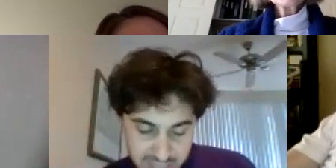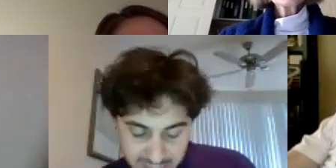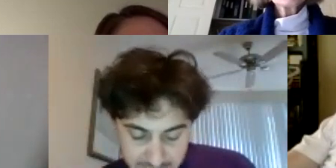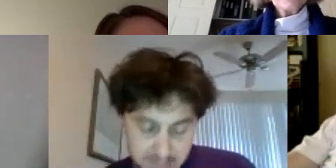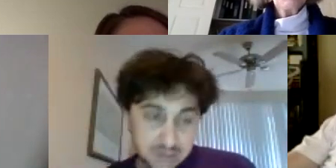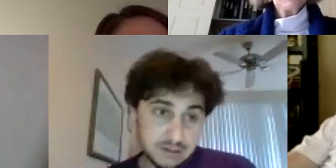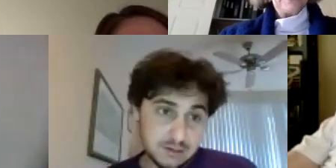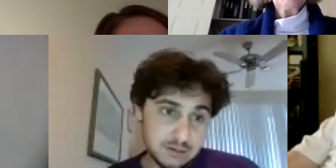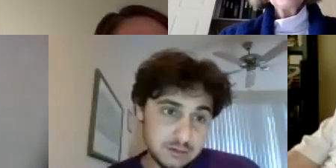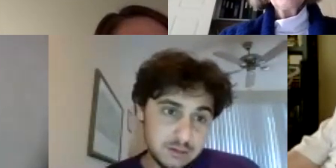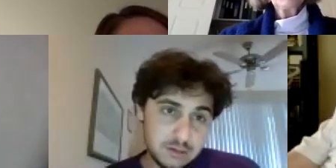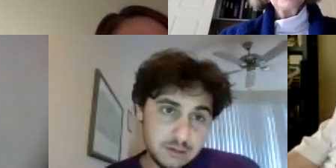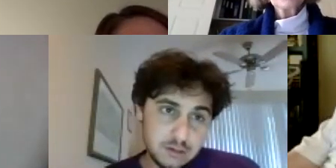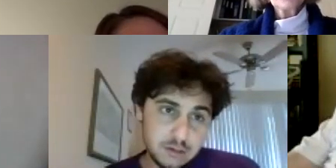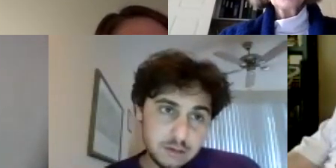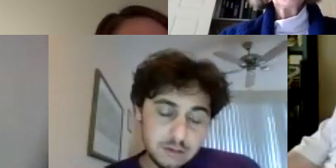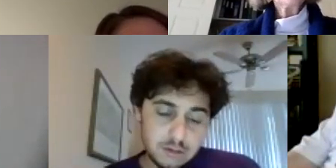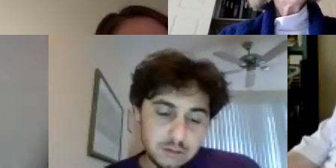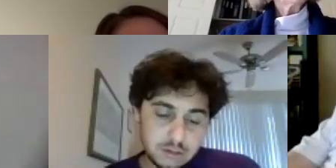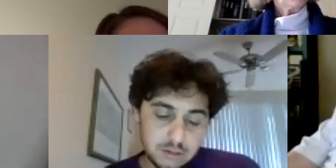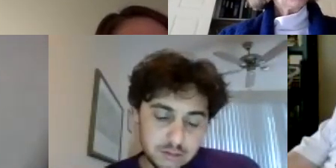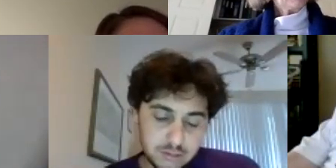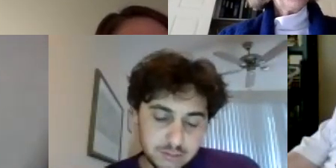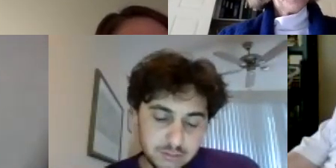Most cases, they will help people get to,